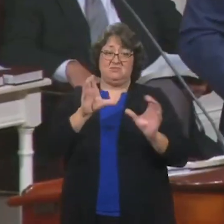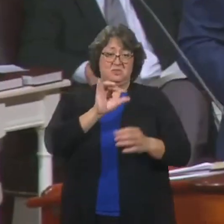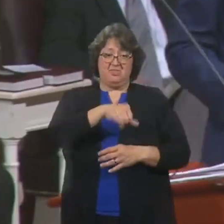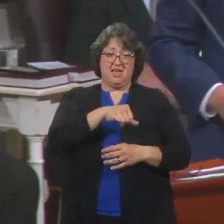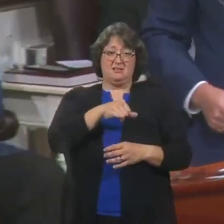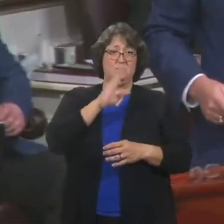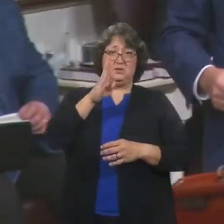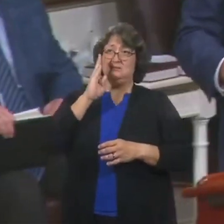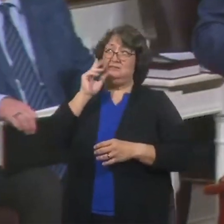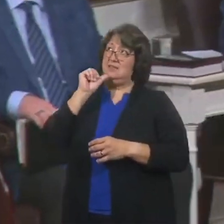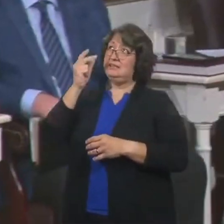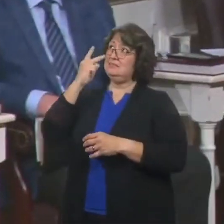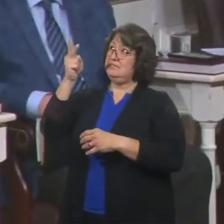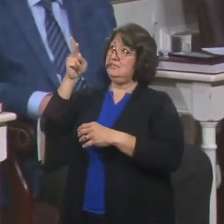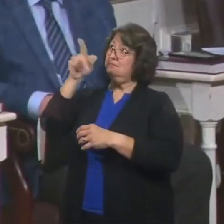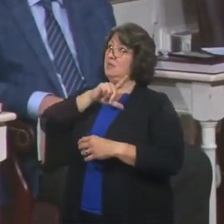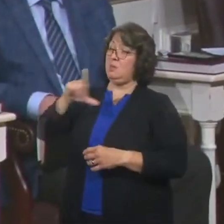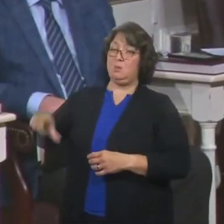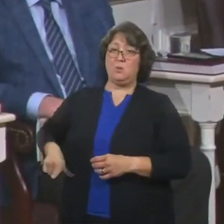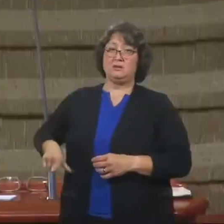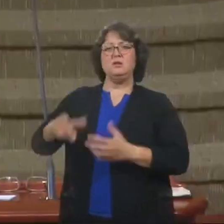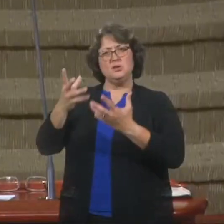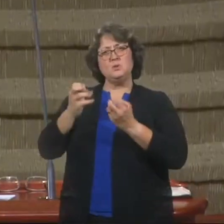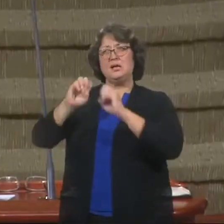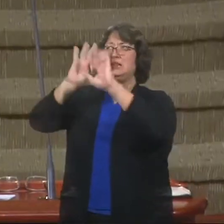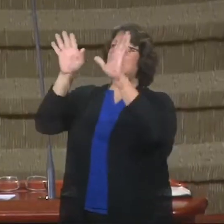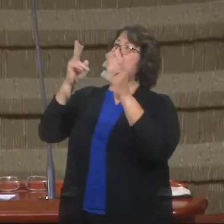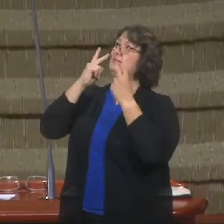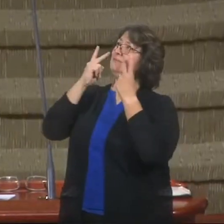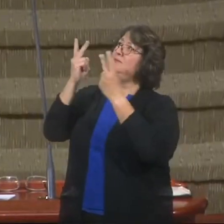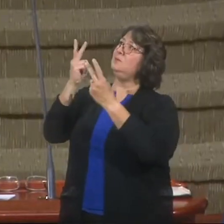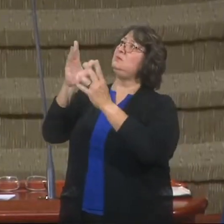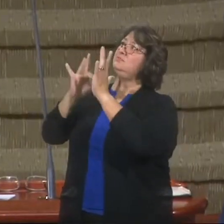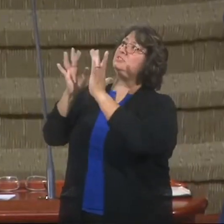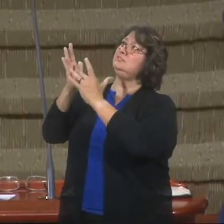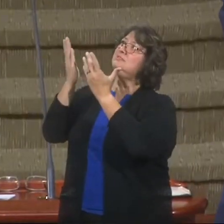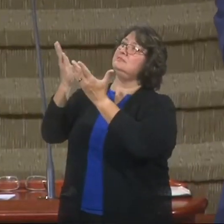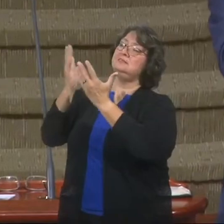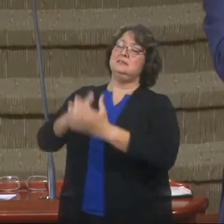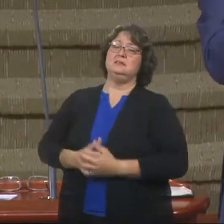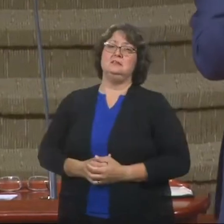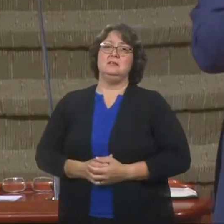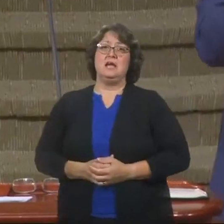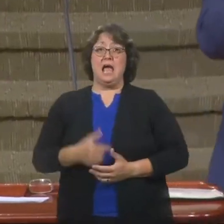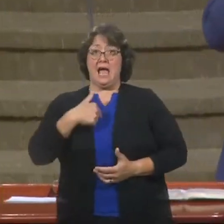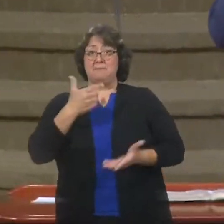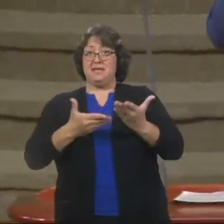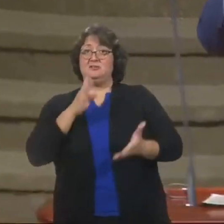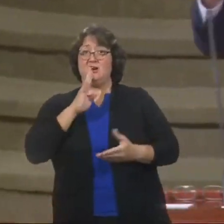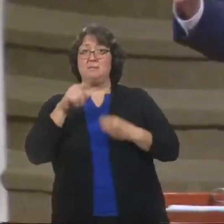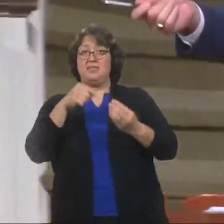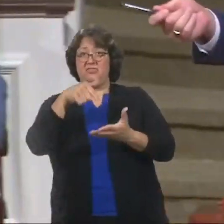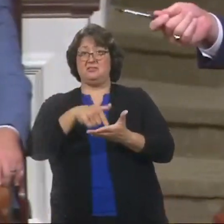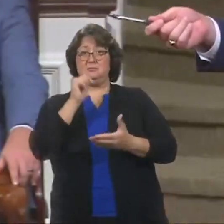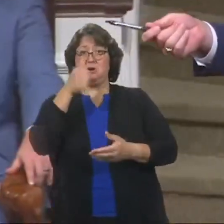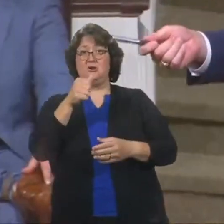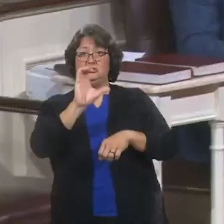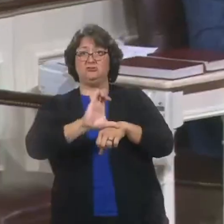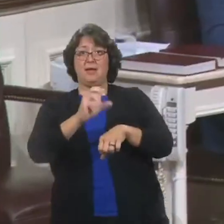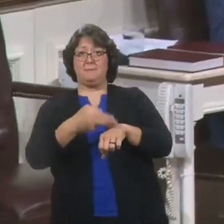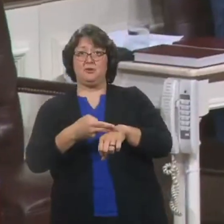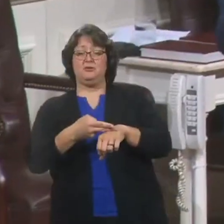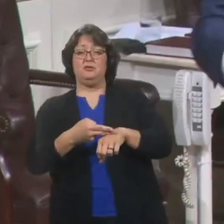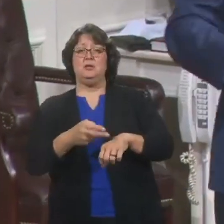you want to do in your life, you want to have a good, clear view of Jesus. I may talk about this tomorrow in chapel, but I